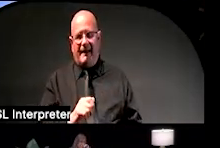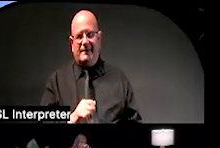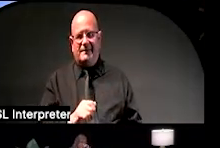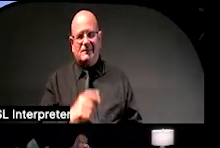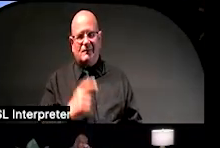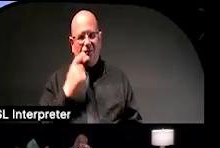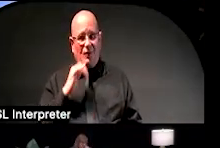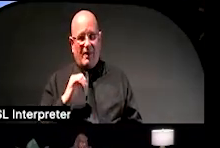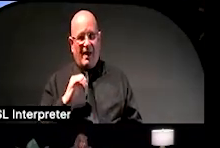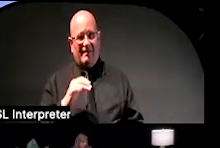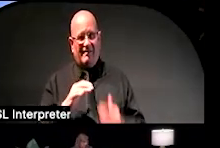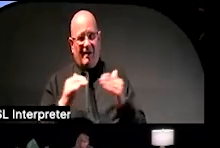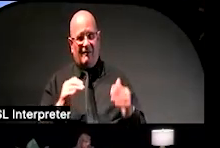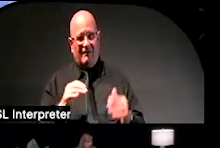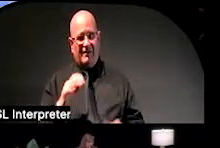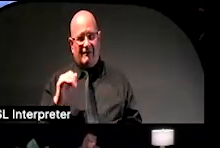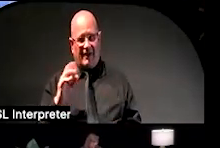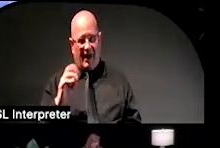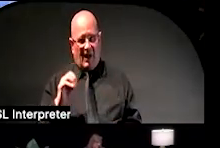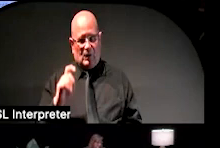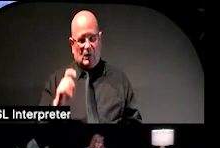care.